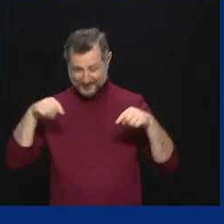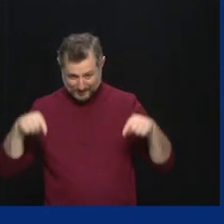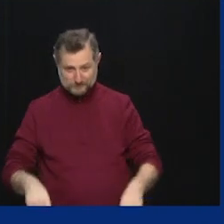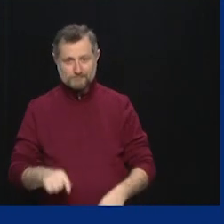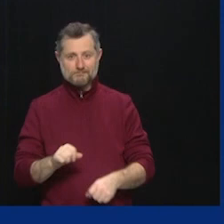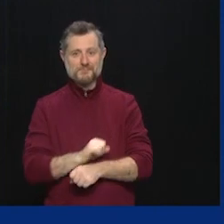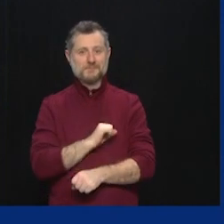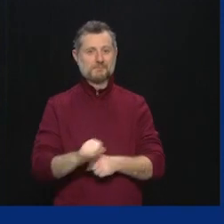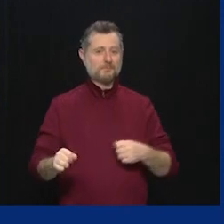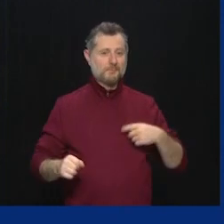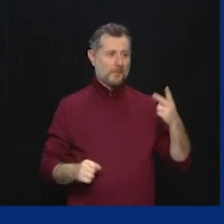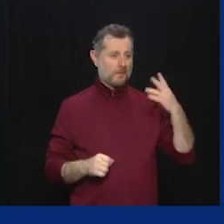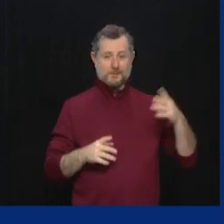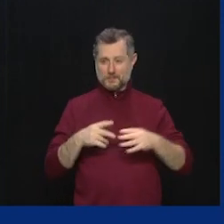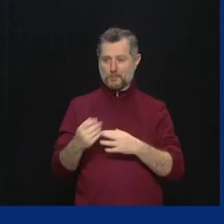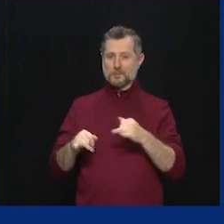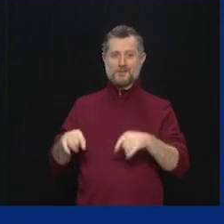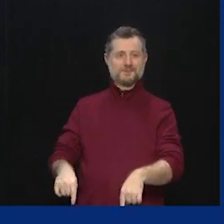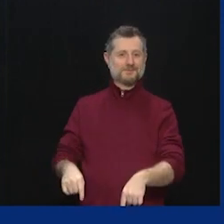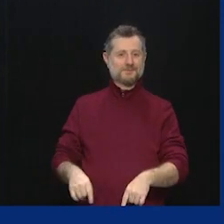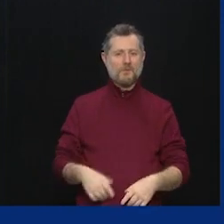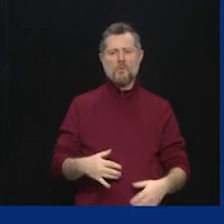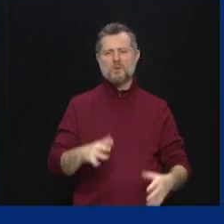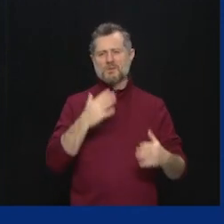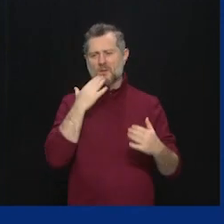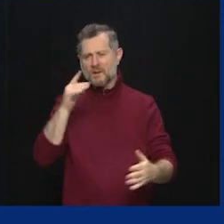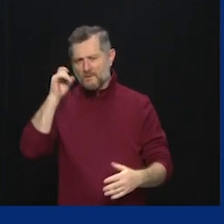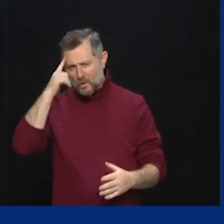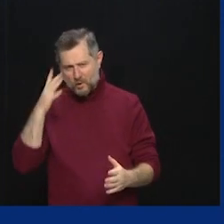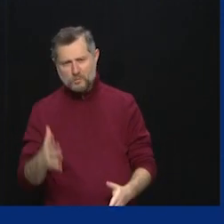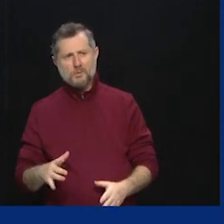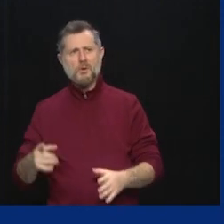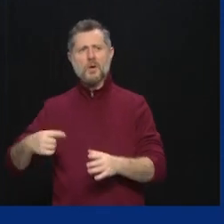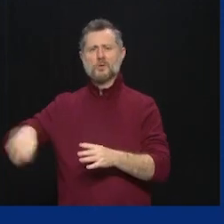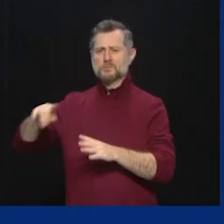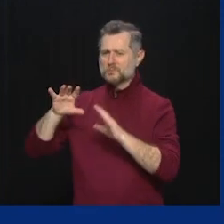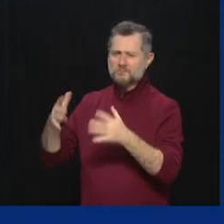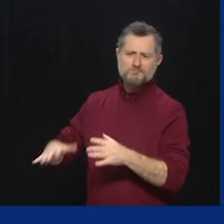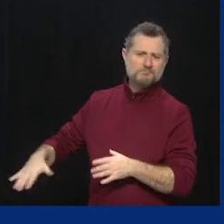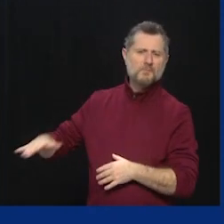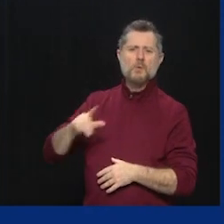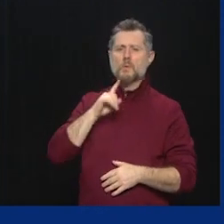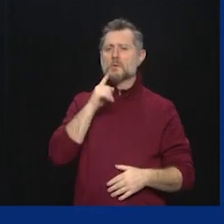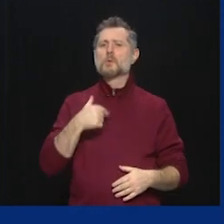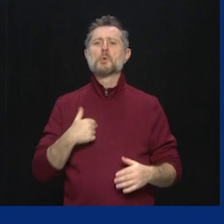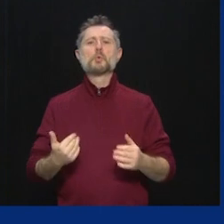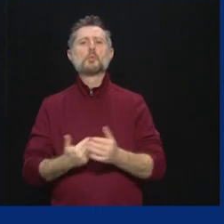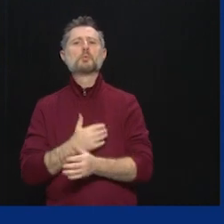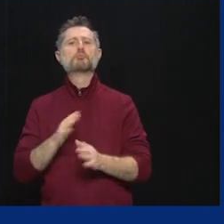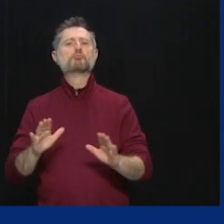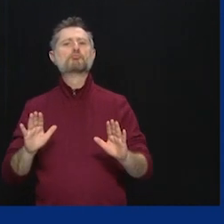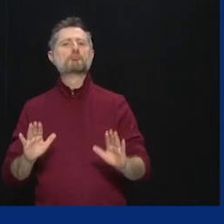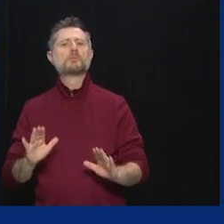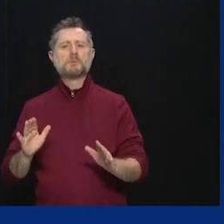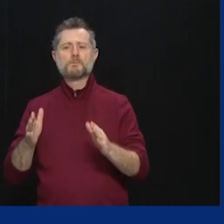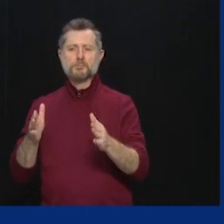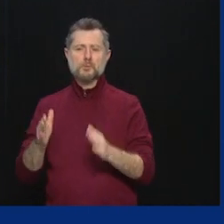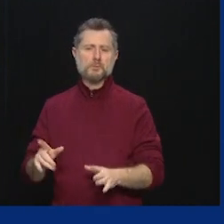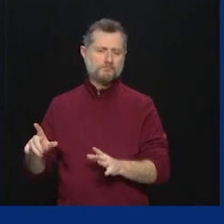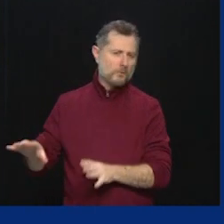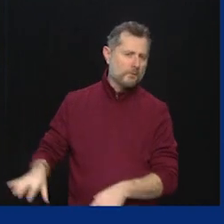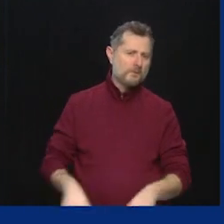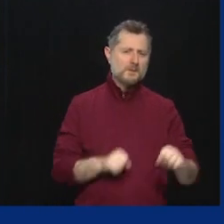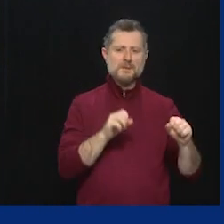thank the governor and her team enough. We have a new great person that'll be running ESD and Hope Night, and I look forward